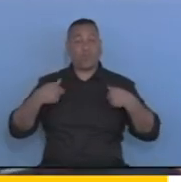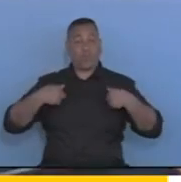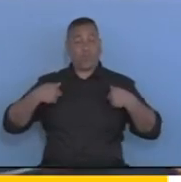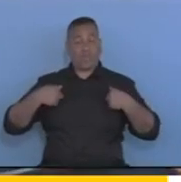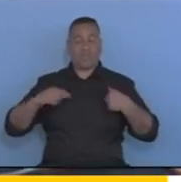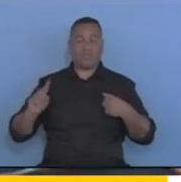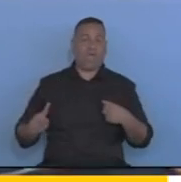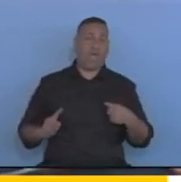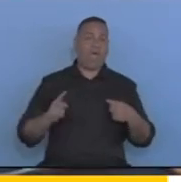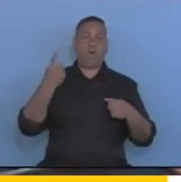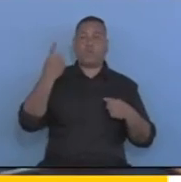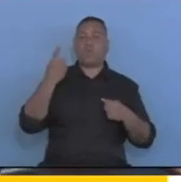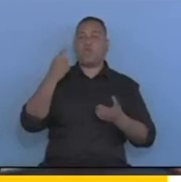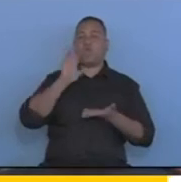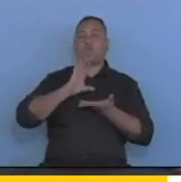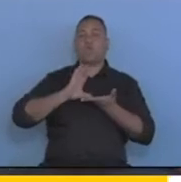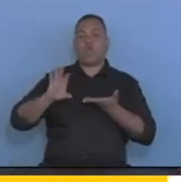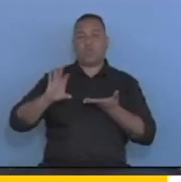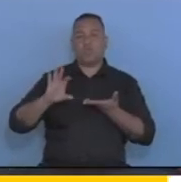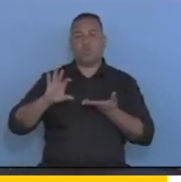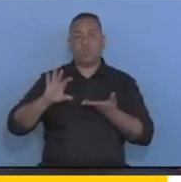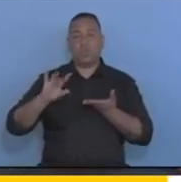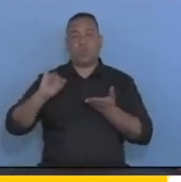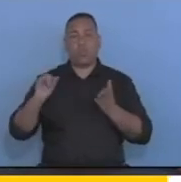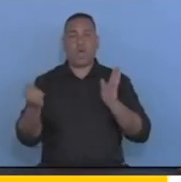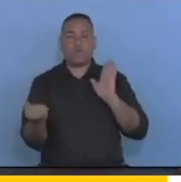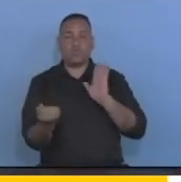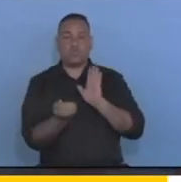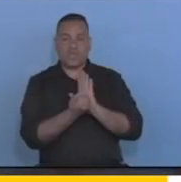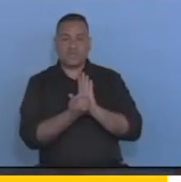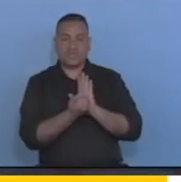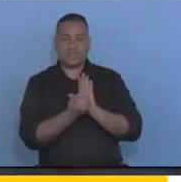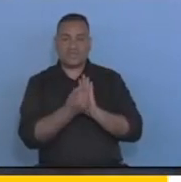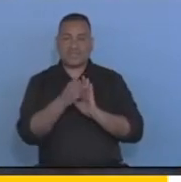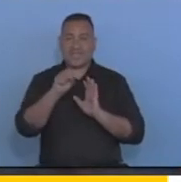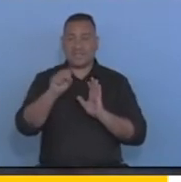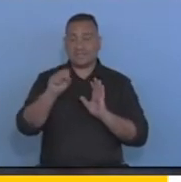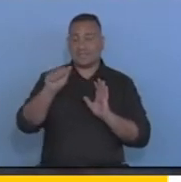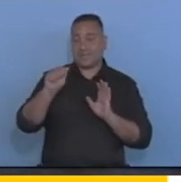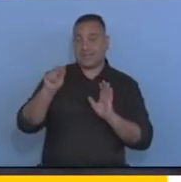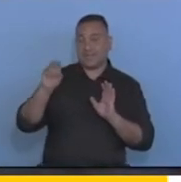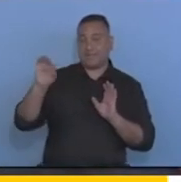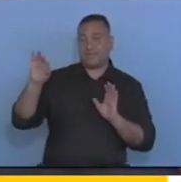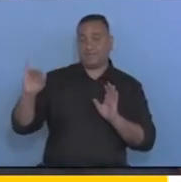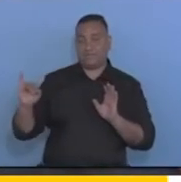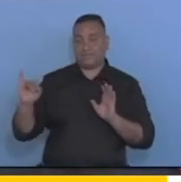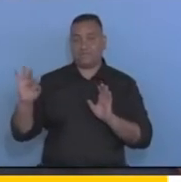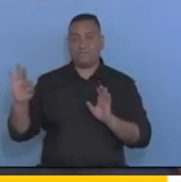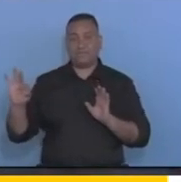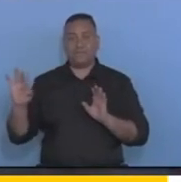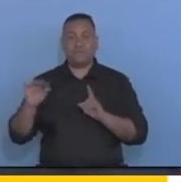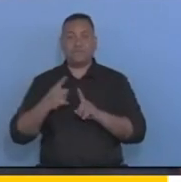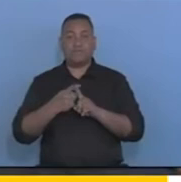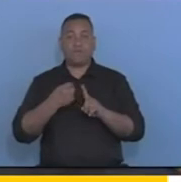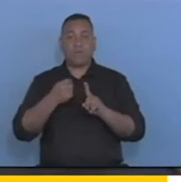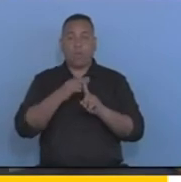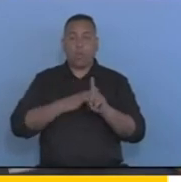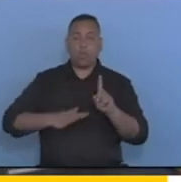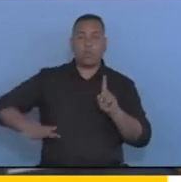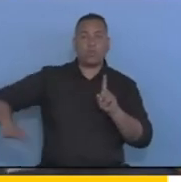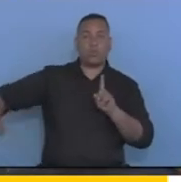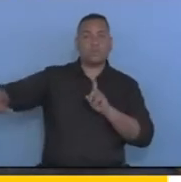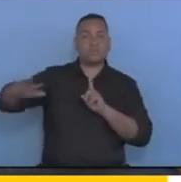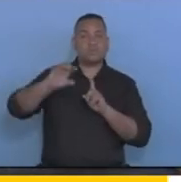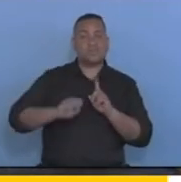that do that. And the SANDF, they come from across South Africa. Mm. So we've got 30 students